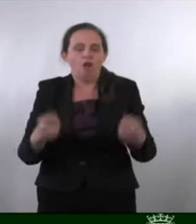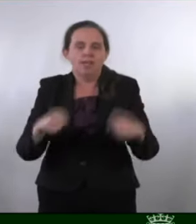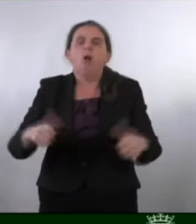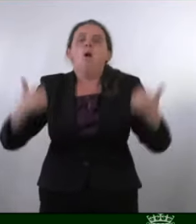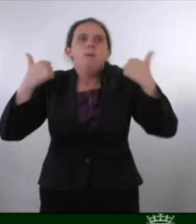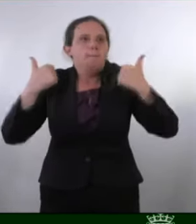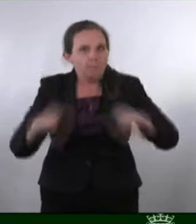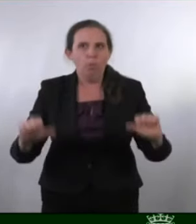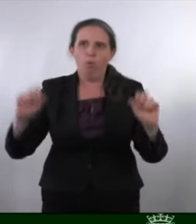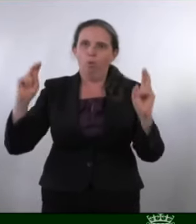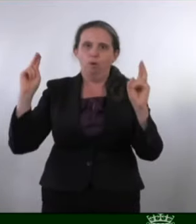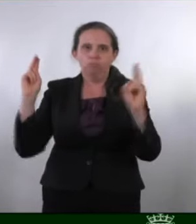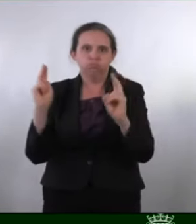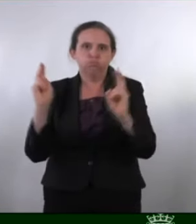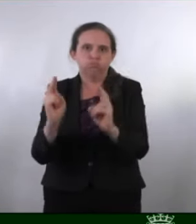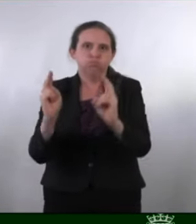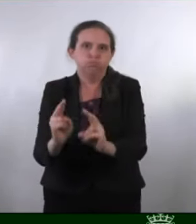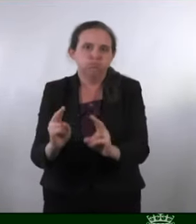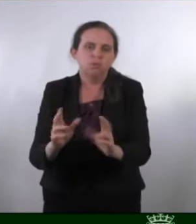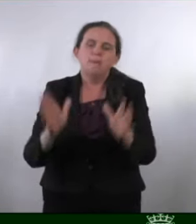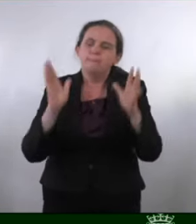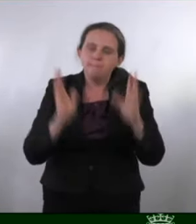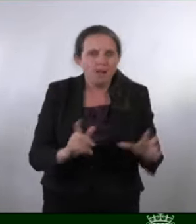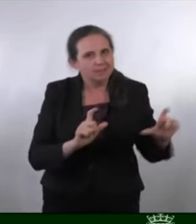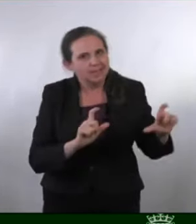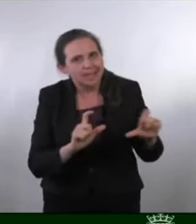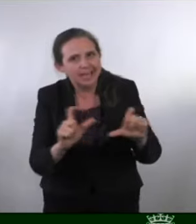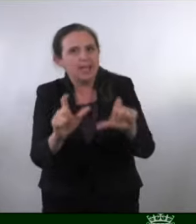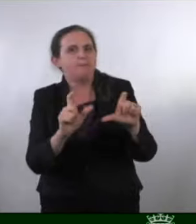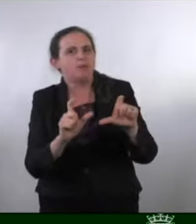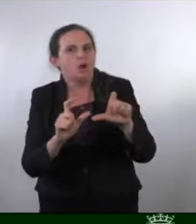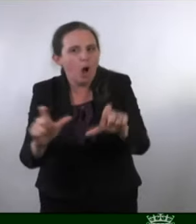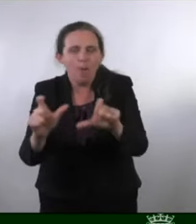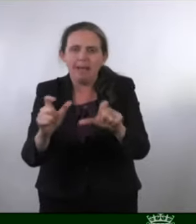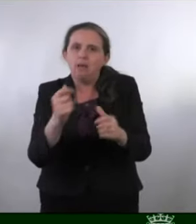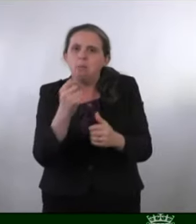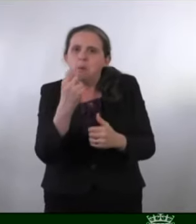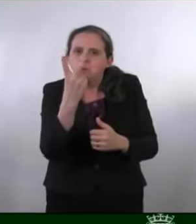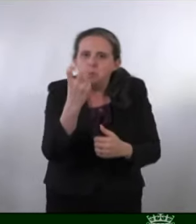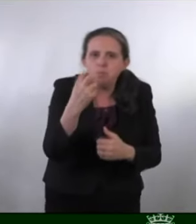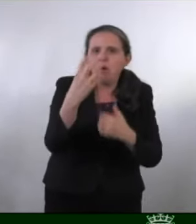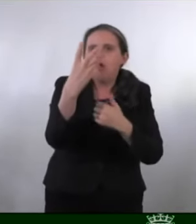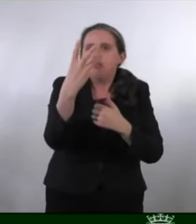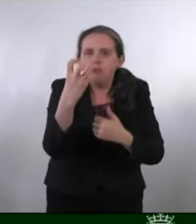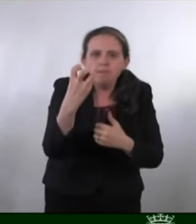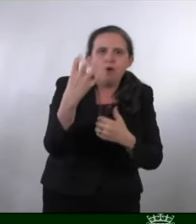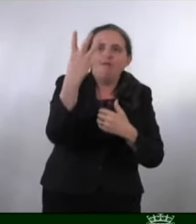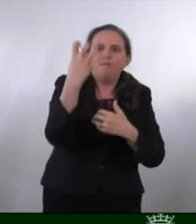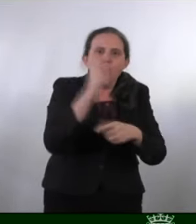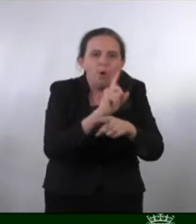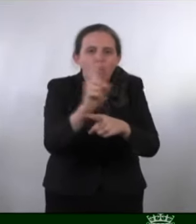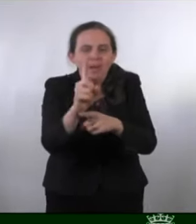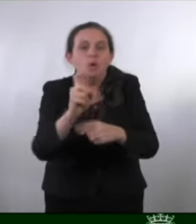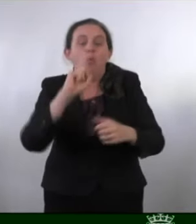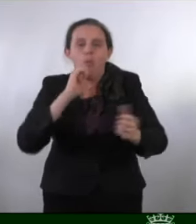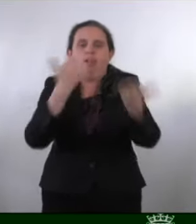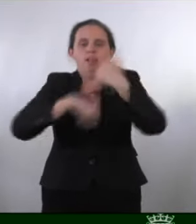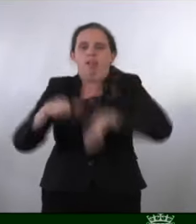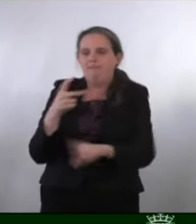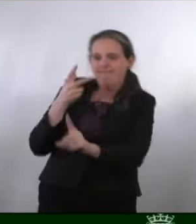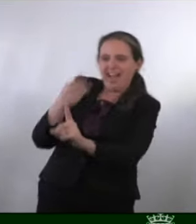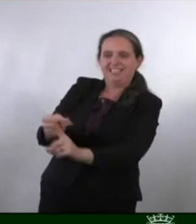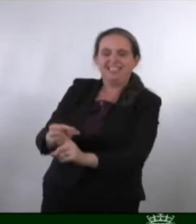keep ourselves going under restriction for a few more weeks, and we will have the antidotes.